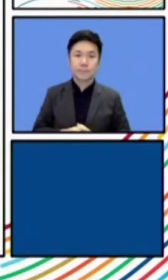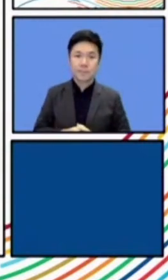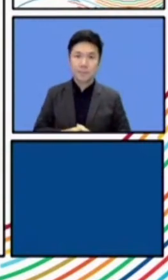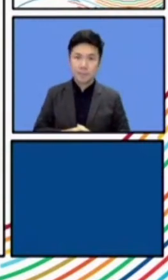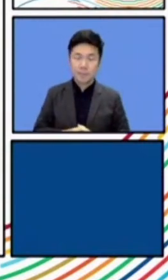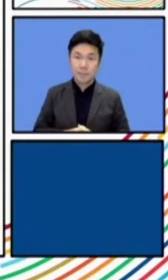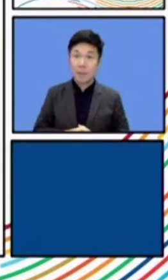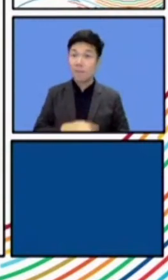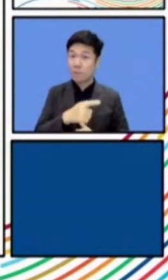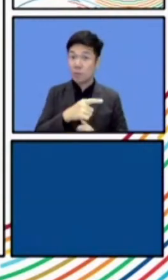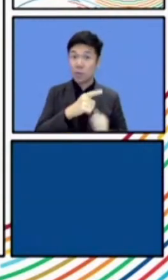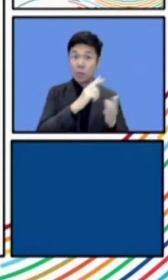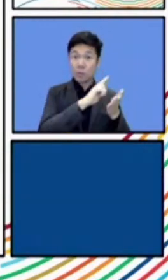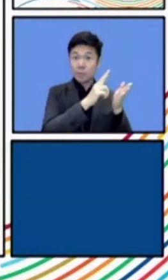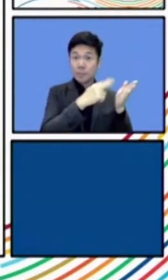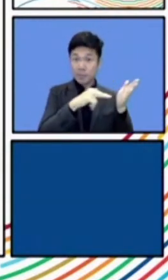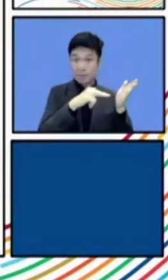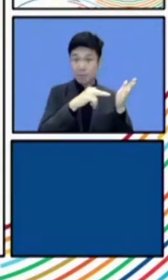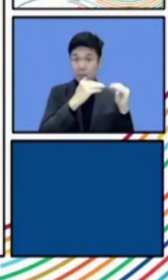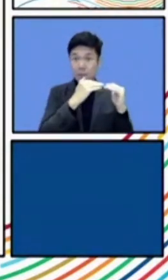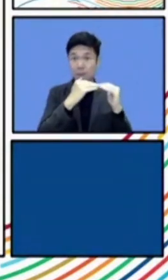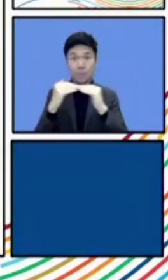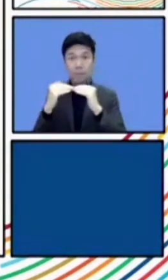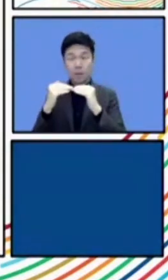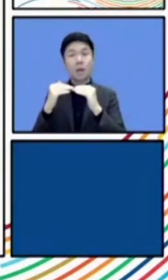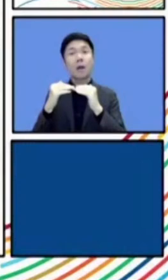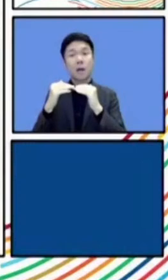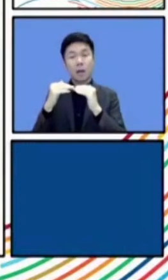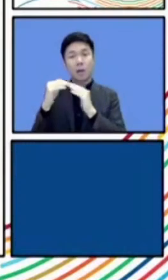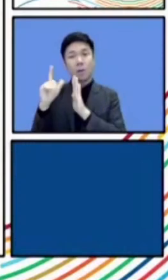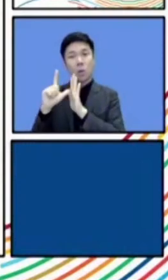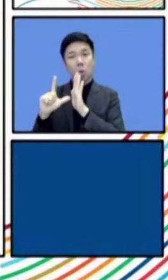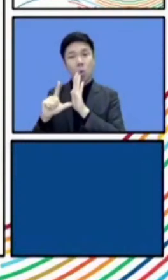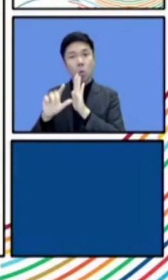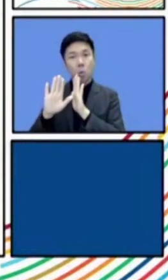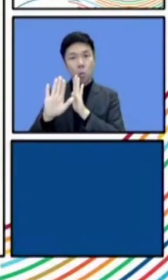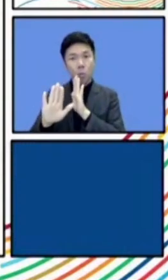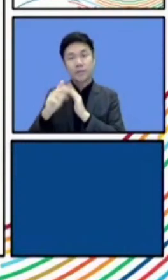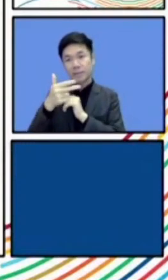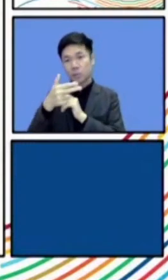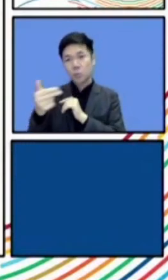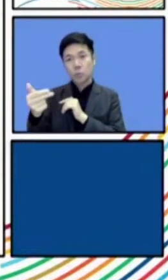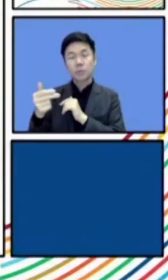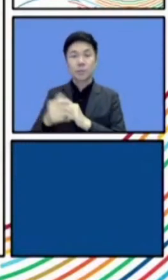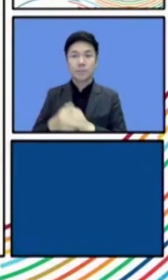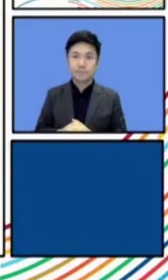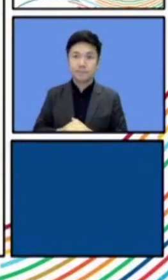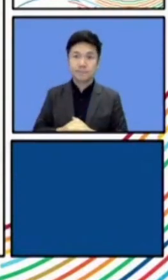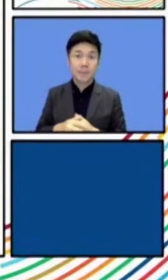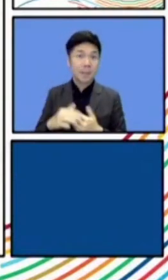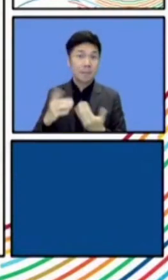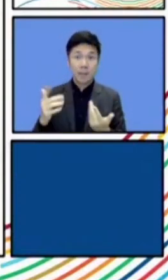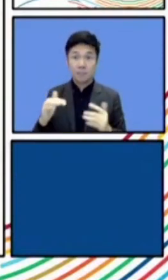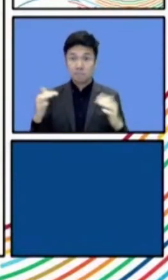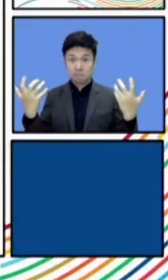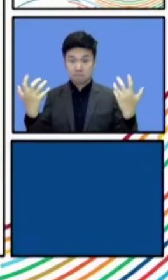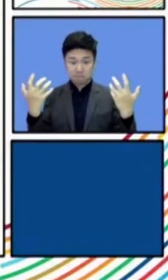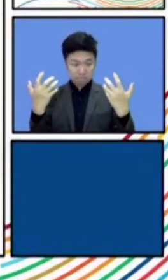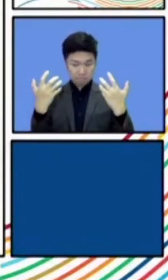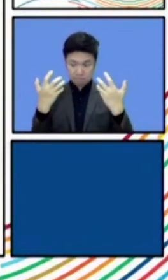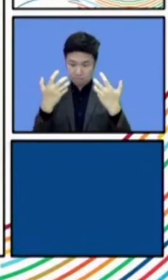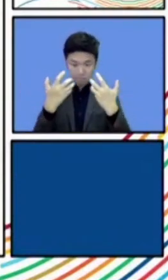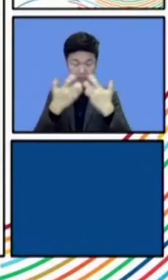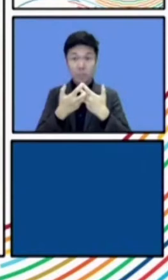legislation and also what are the gaps and challenges in addressing the issue of of harmonization